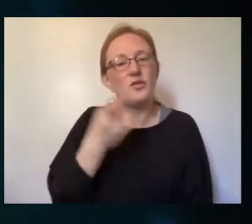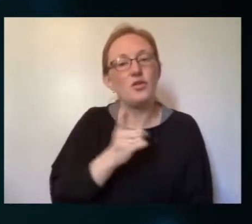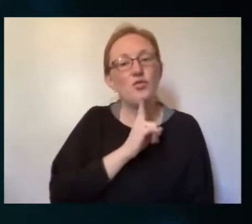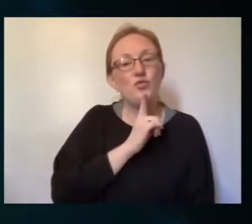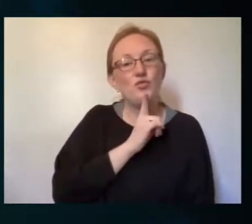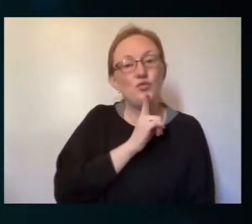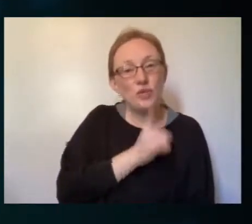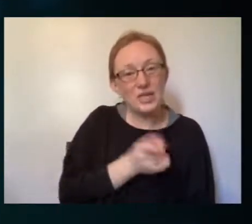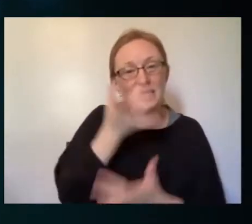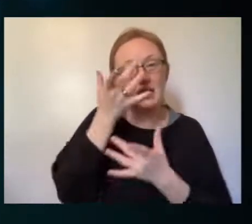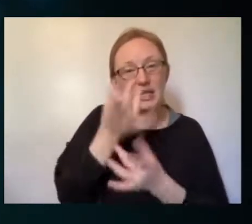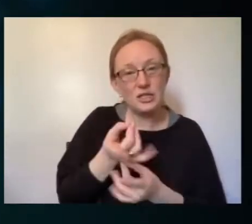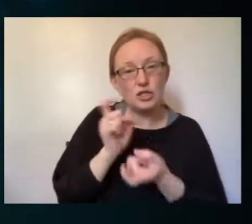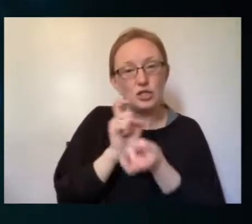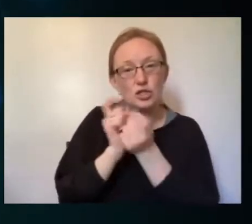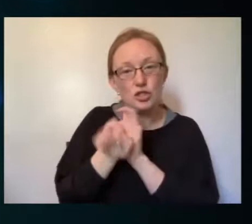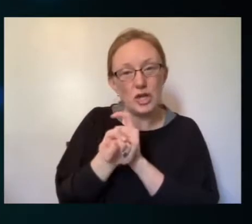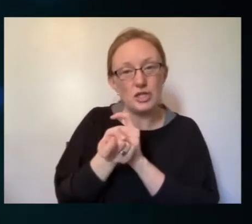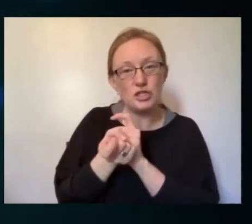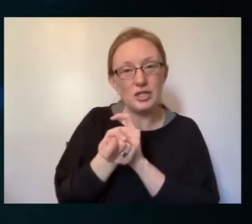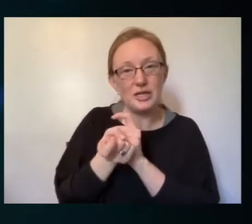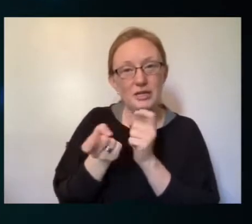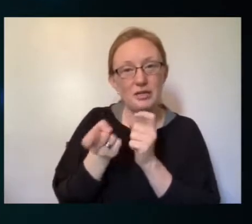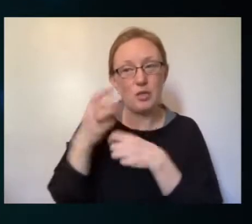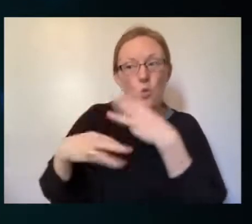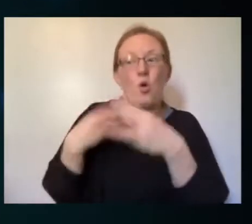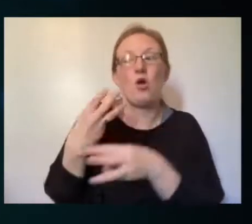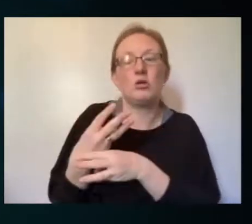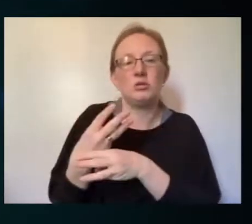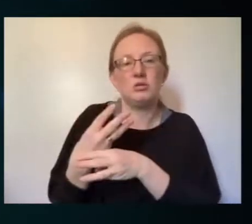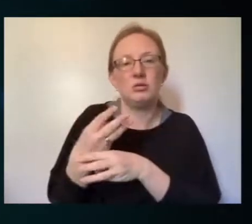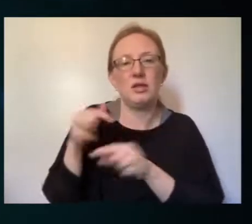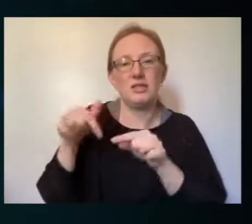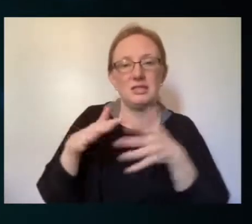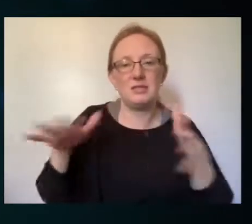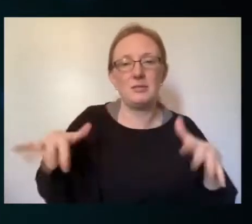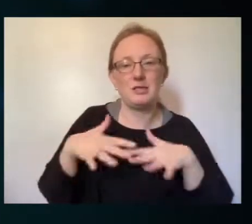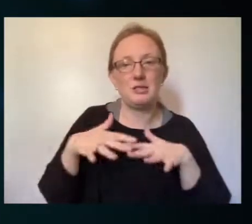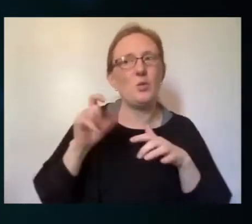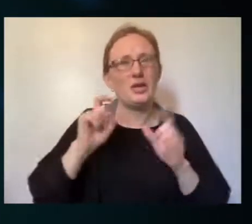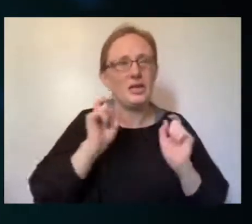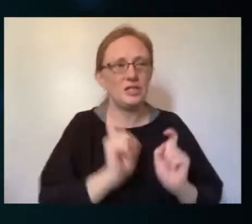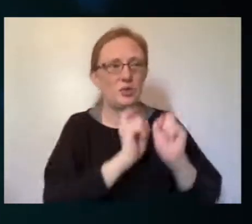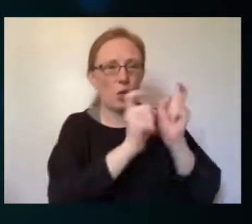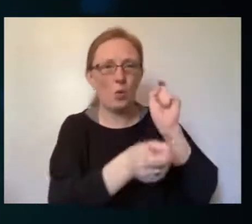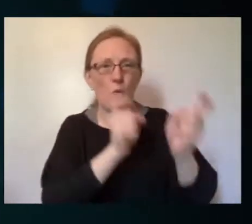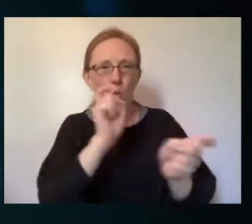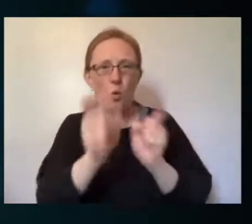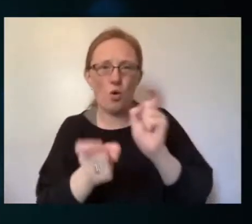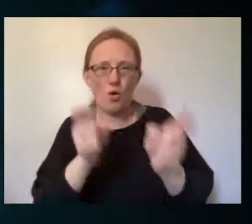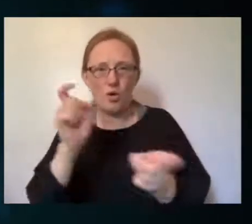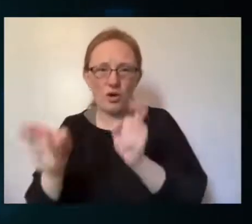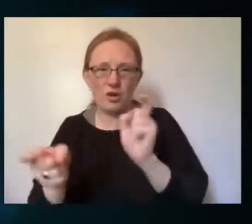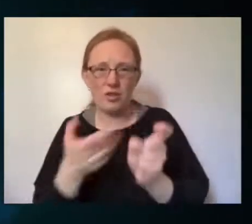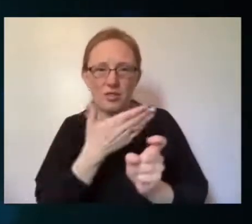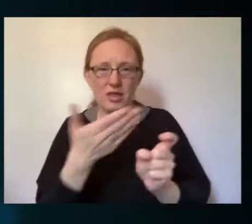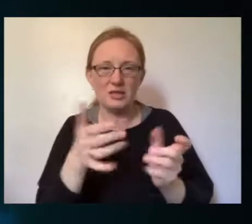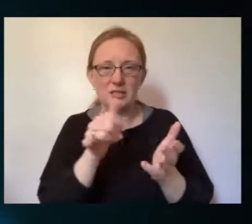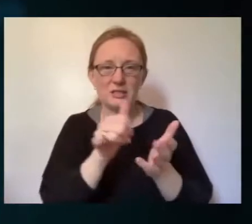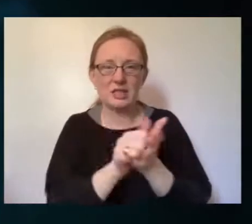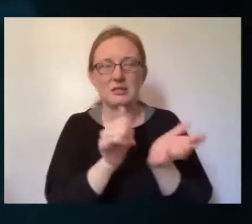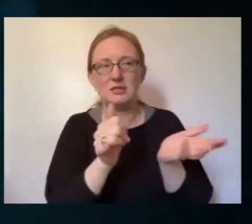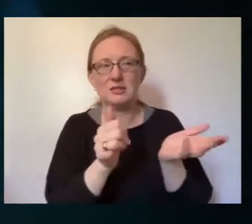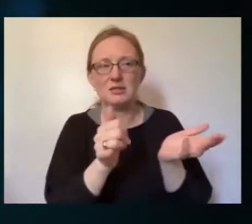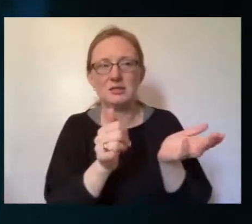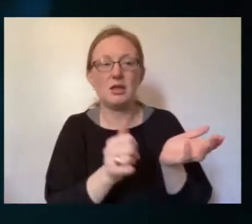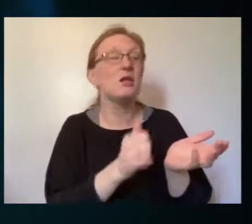genuinely interested in changing this space, we stop rewarding the status quo and we actually reward